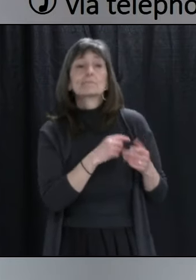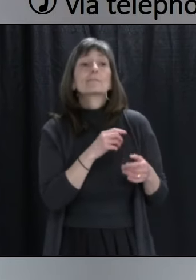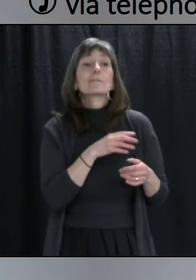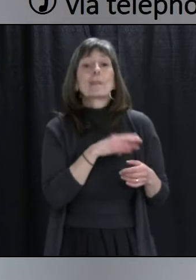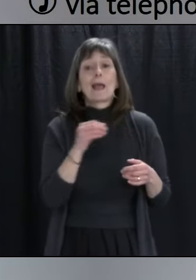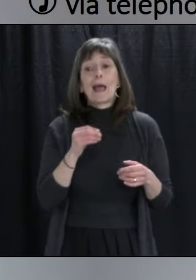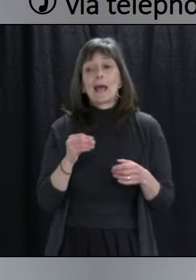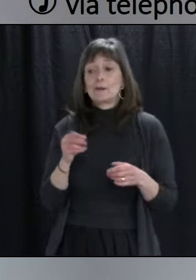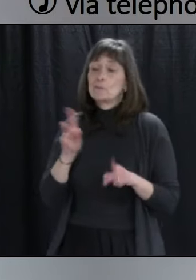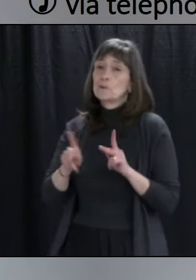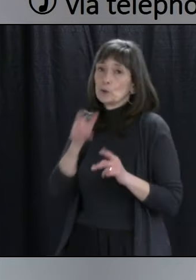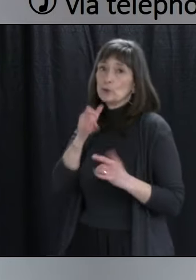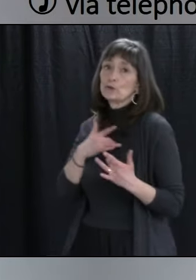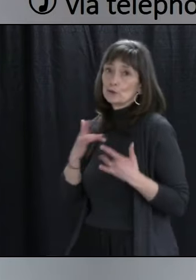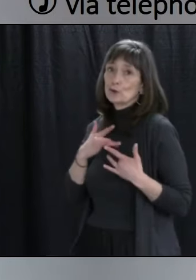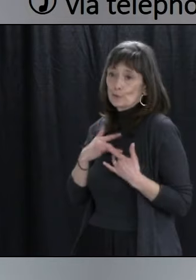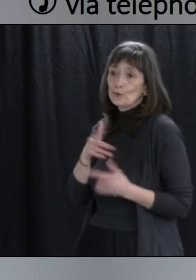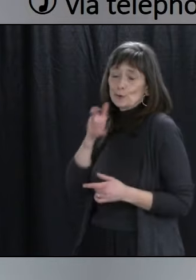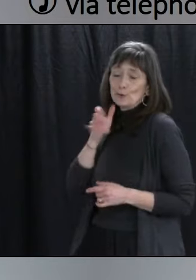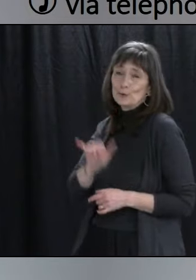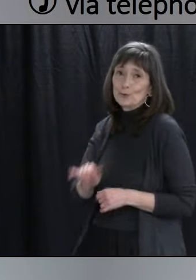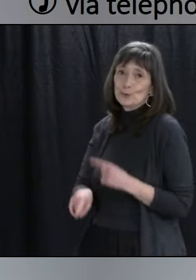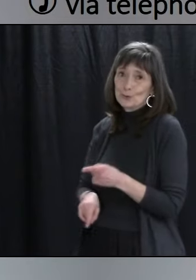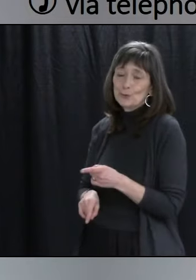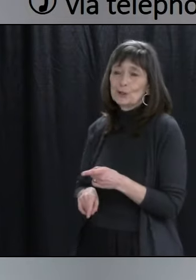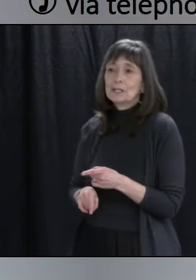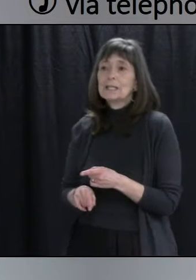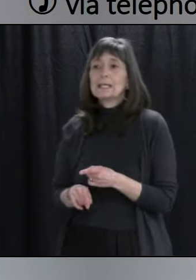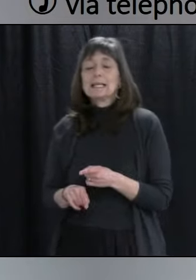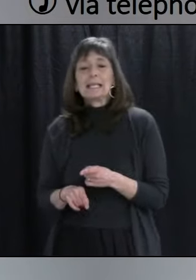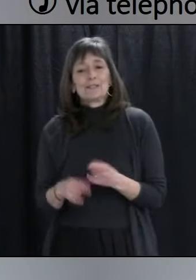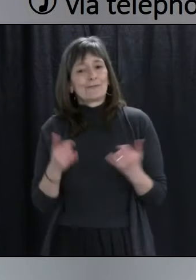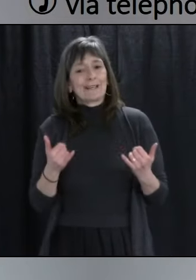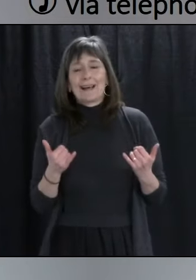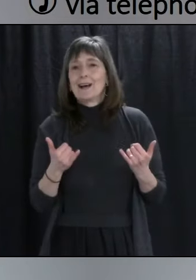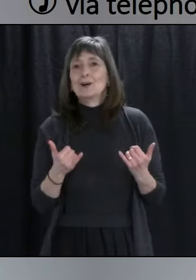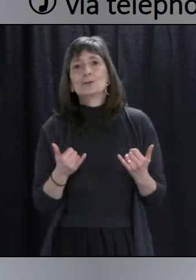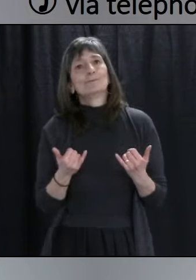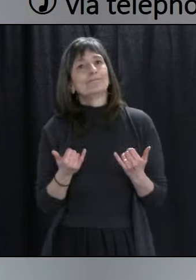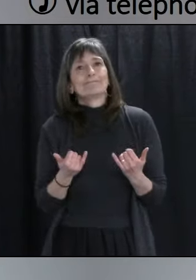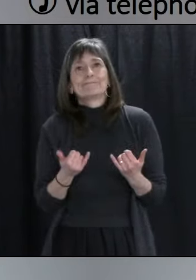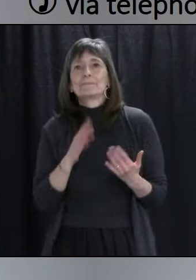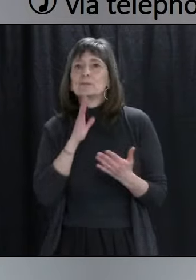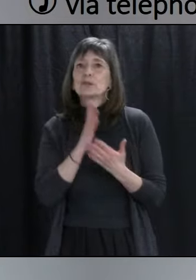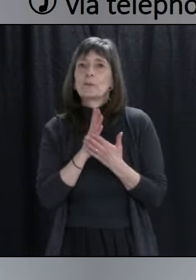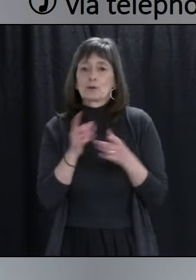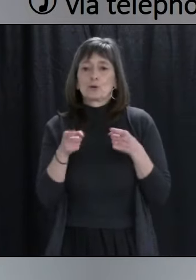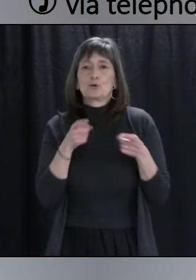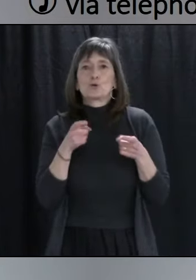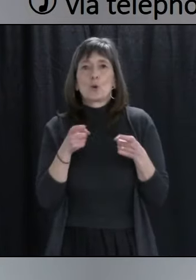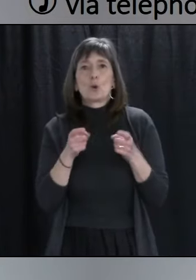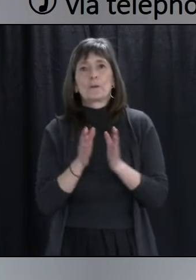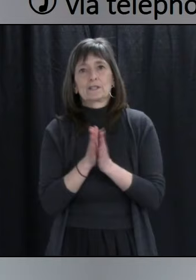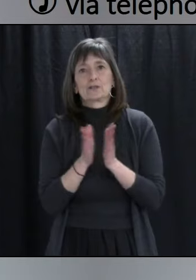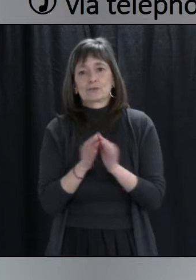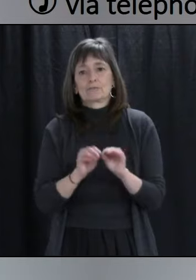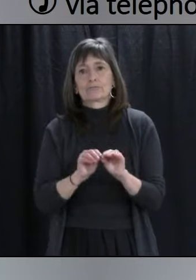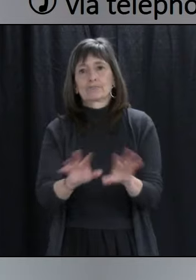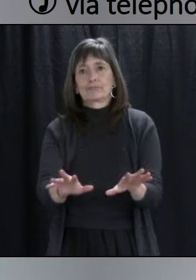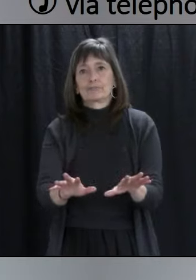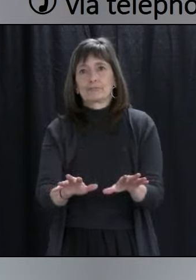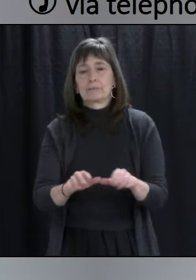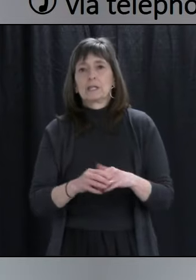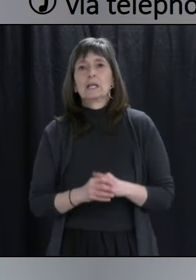concerned constituents. The facts of the case are this is around risk management. We sent out as recently as a couple of hours ago some